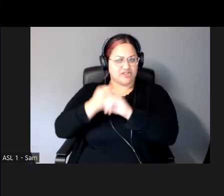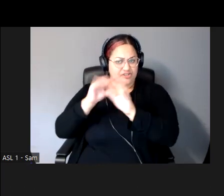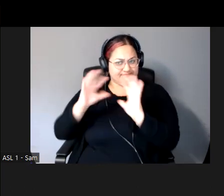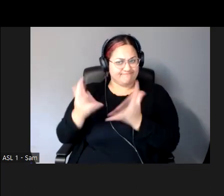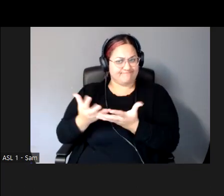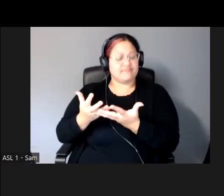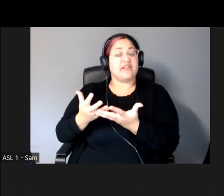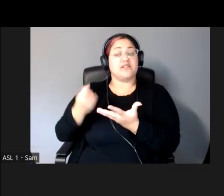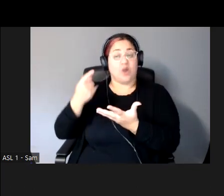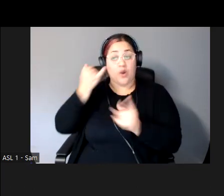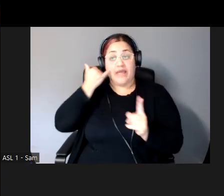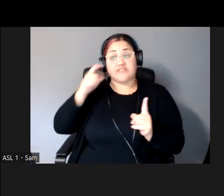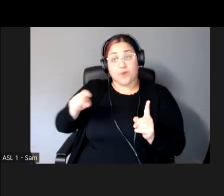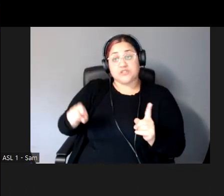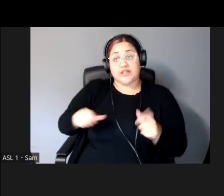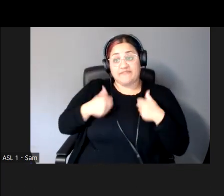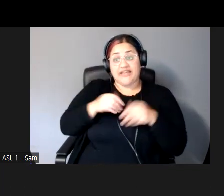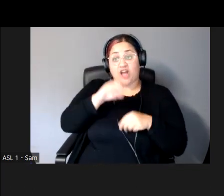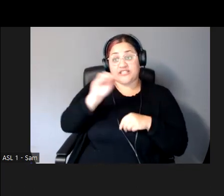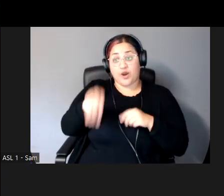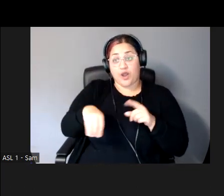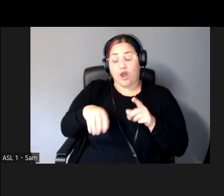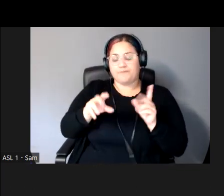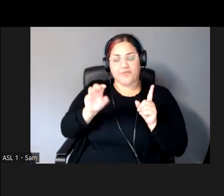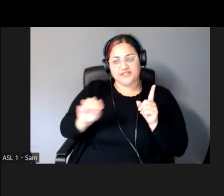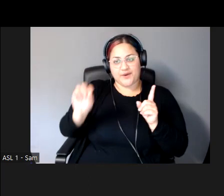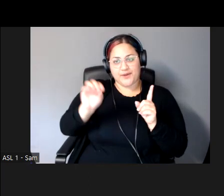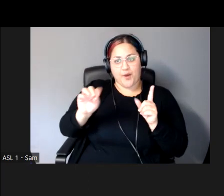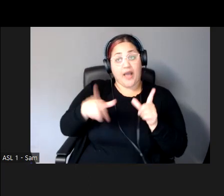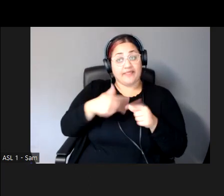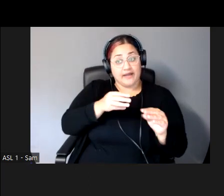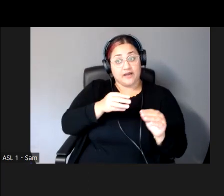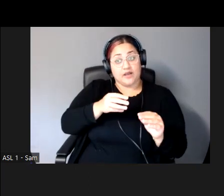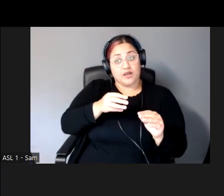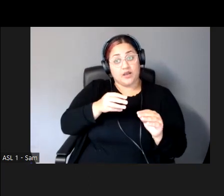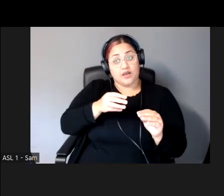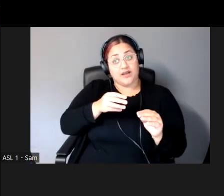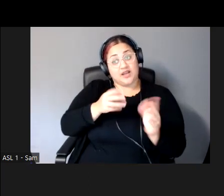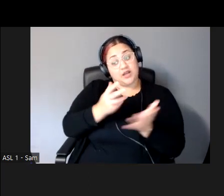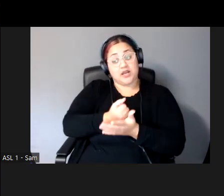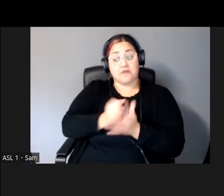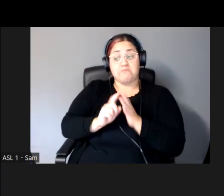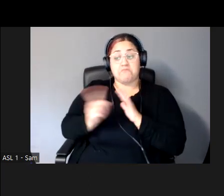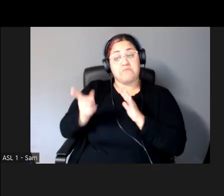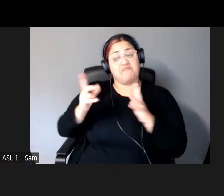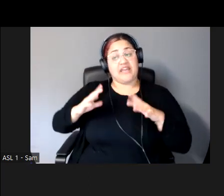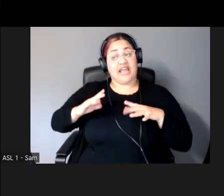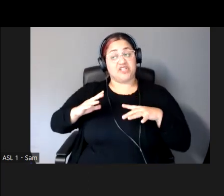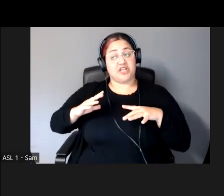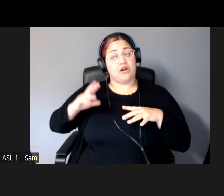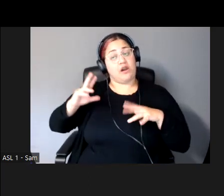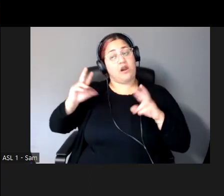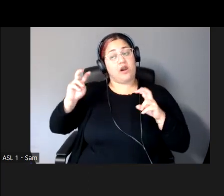in Ontario at the time of the unlawful removal. And when you say you're going somewhere on a vacation and you don't come back, that's considered